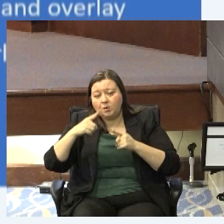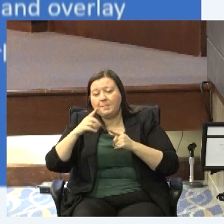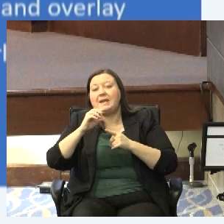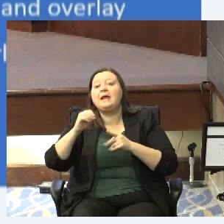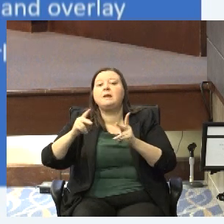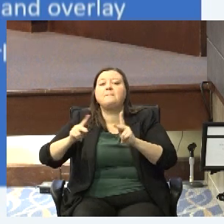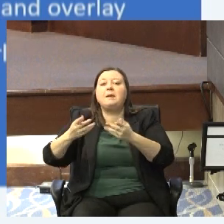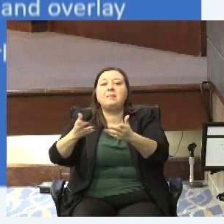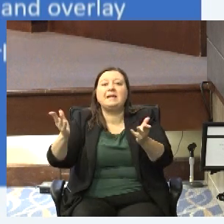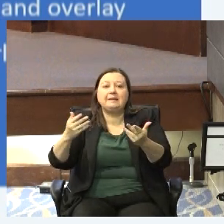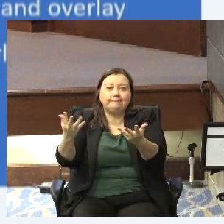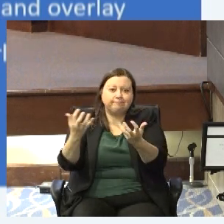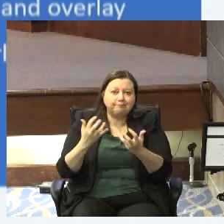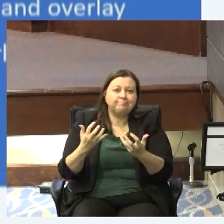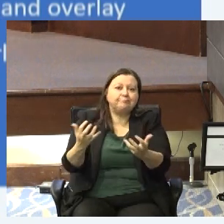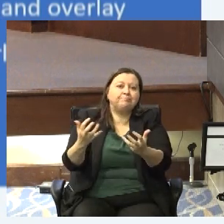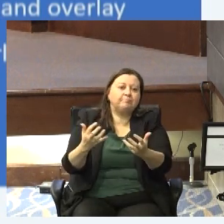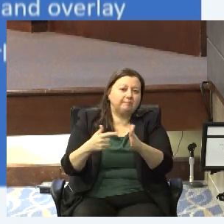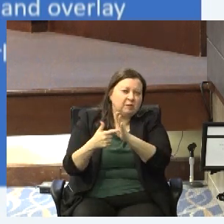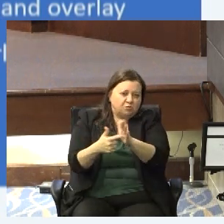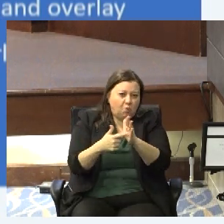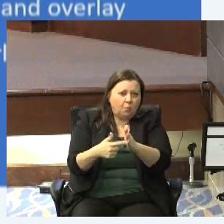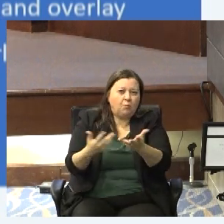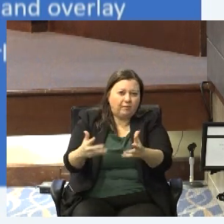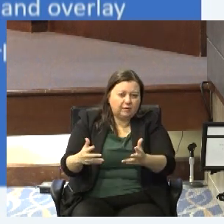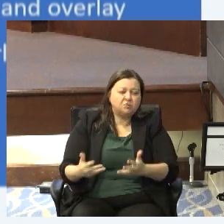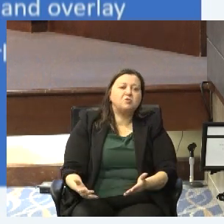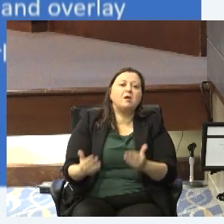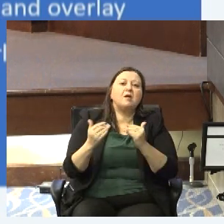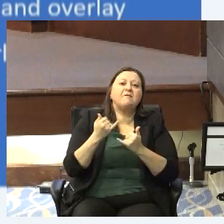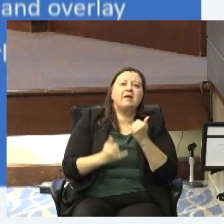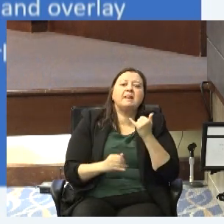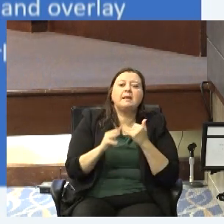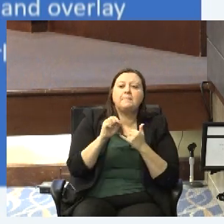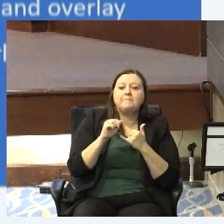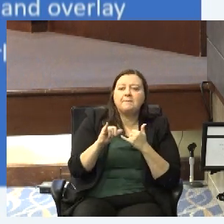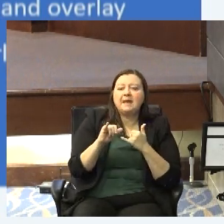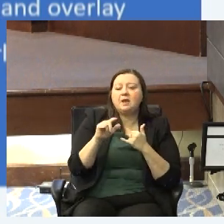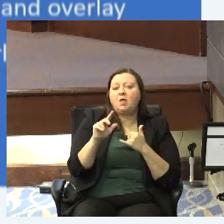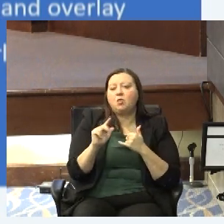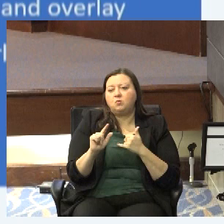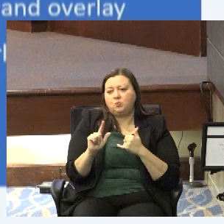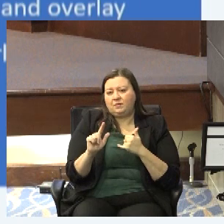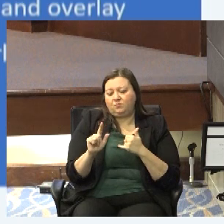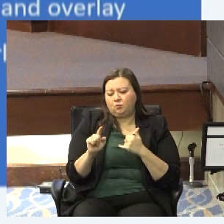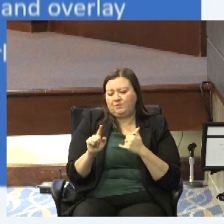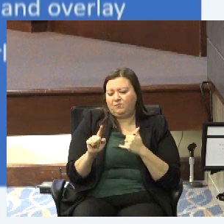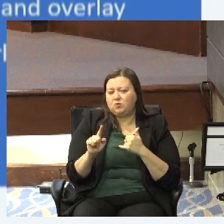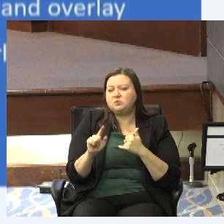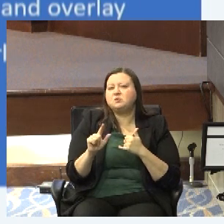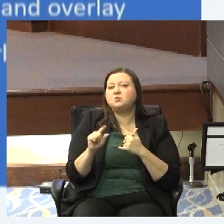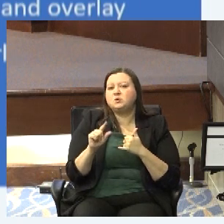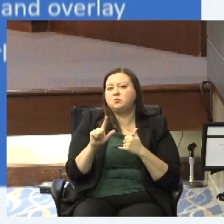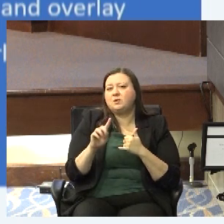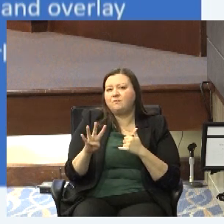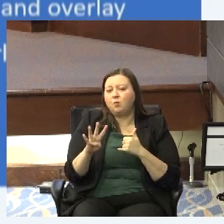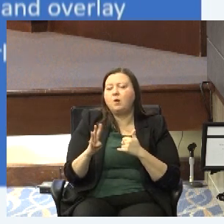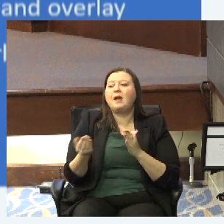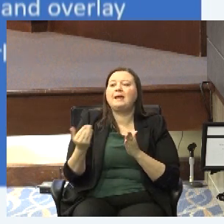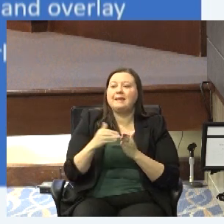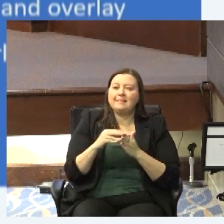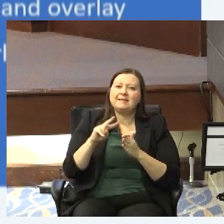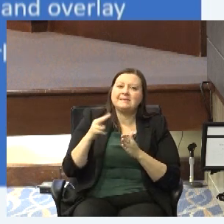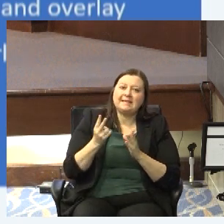for the rezoning and overlay. And then finally, on May 21st, 2024, council would have the second reading of the rezoning